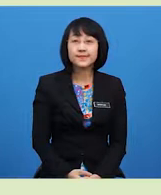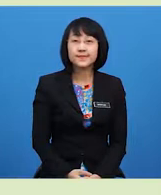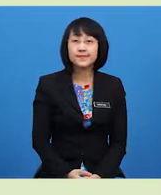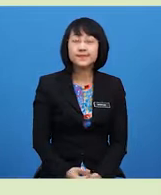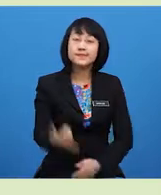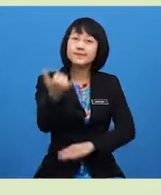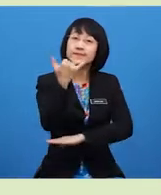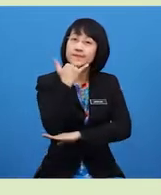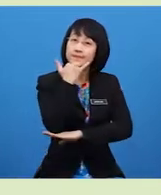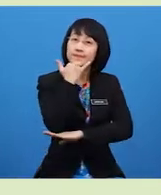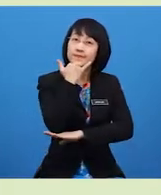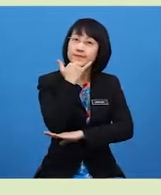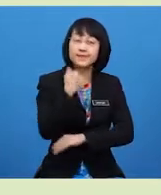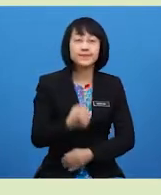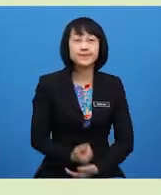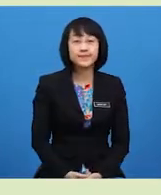It's false.